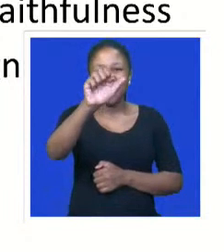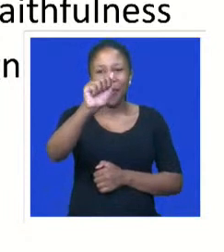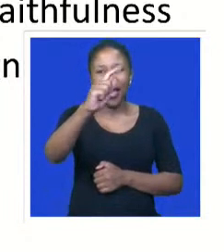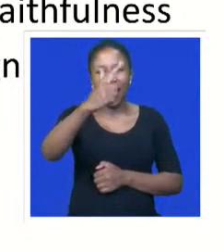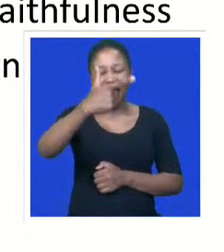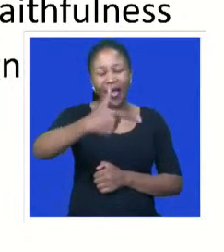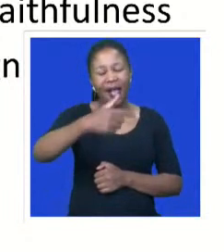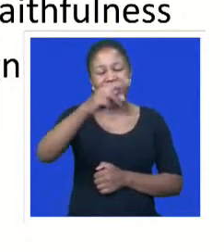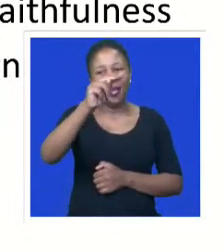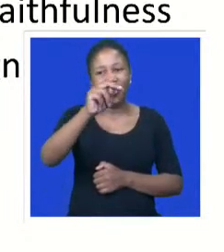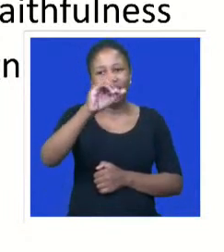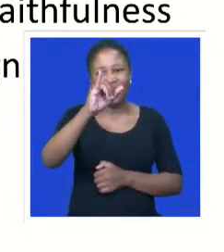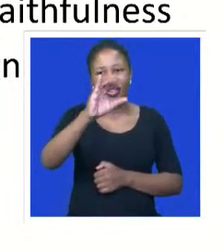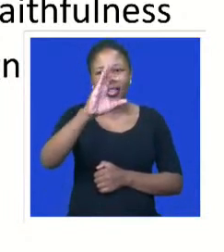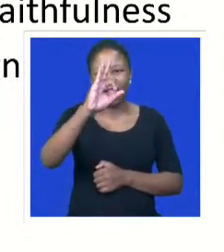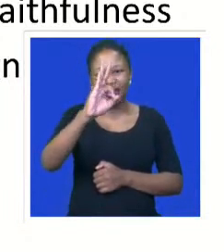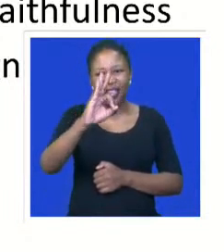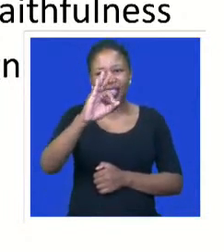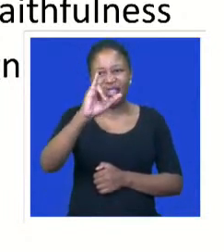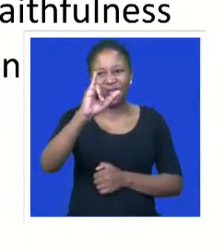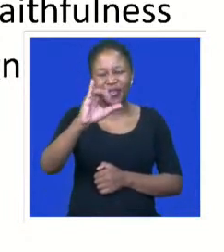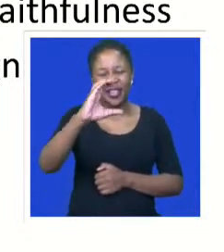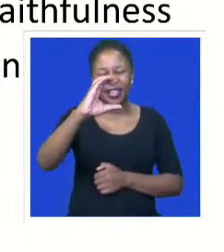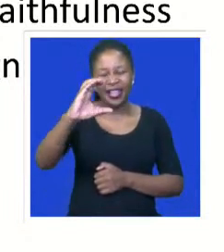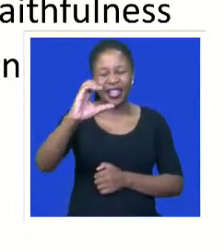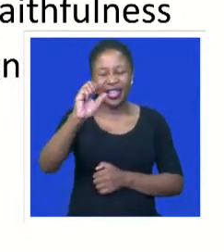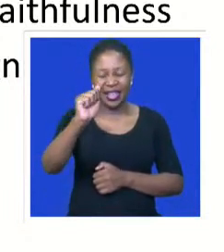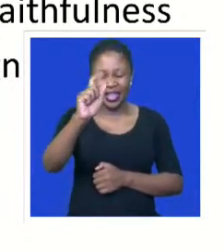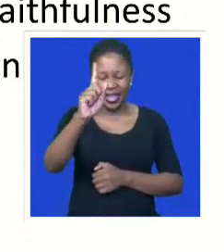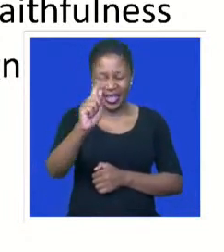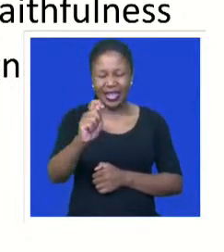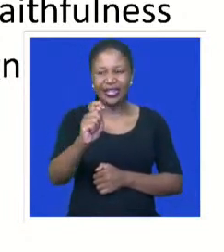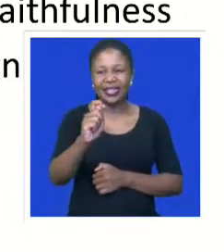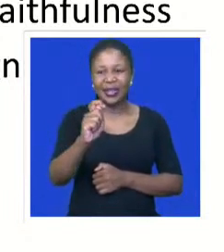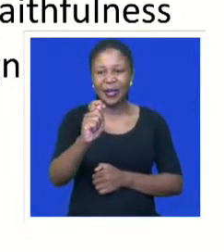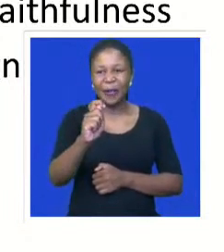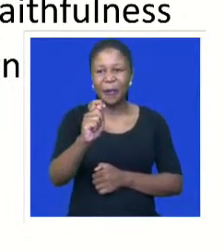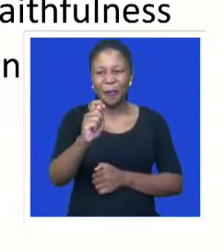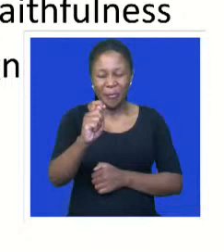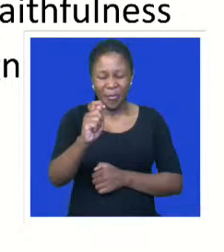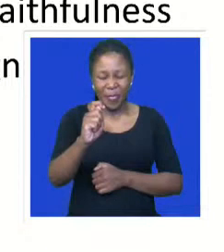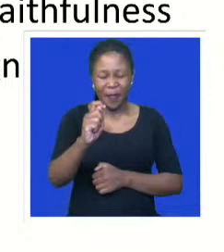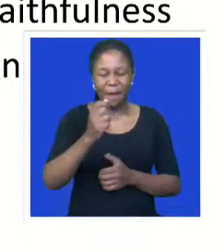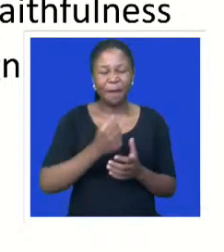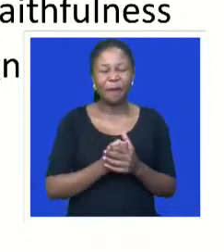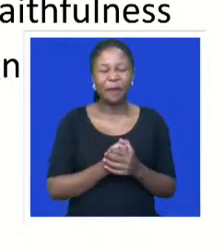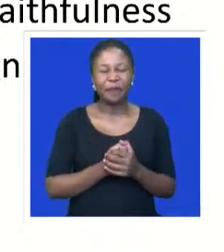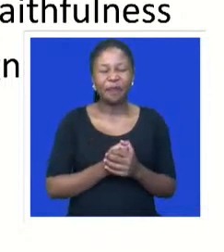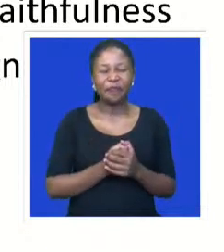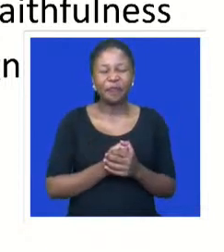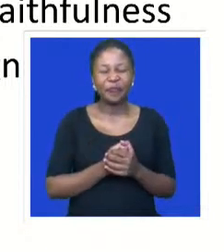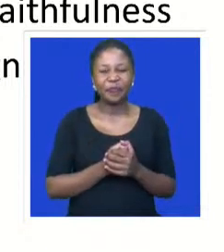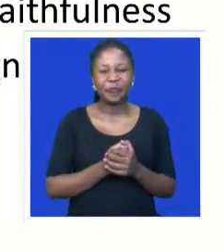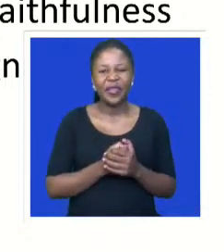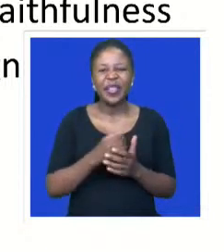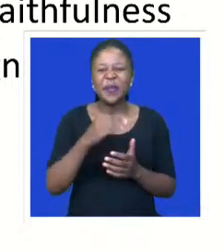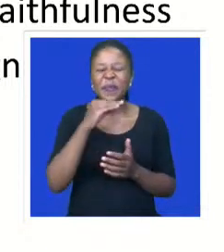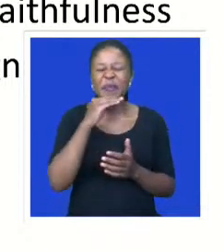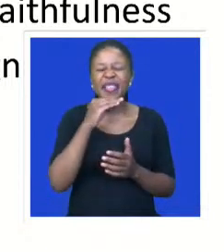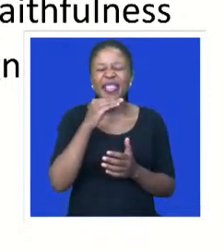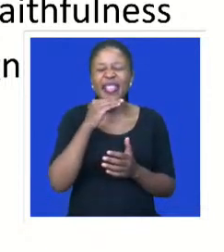Magnificat. Referred to as Magnificat because in Latin it means